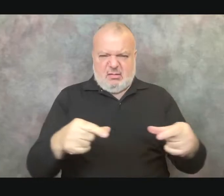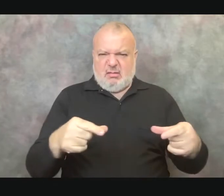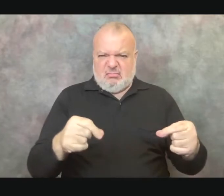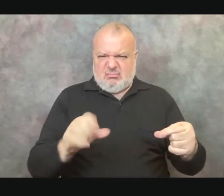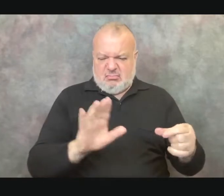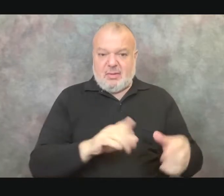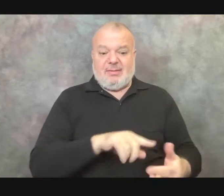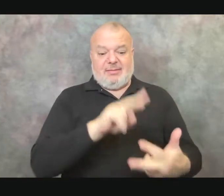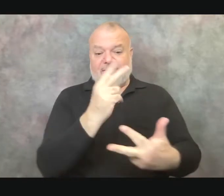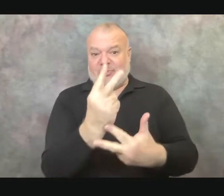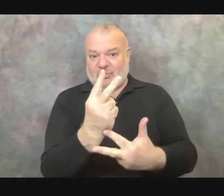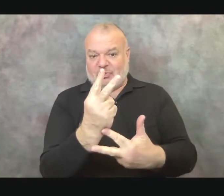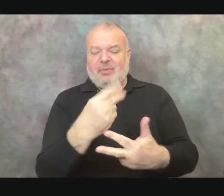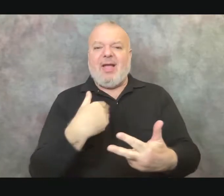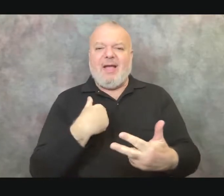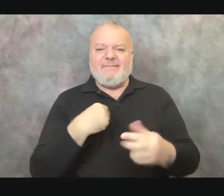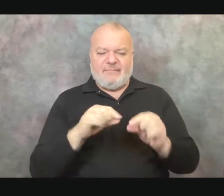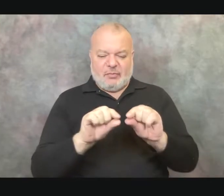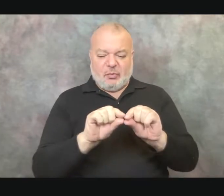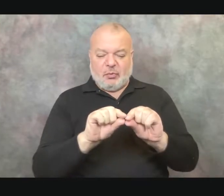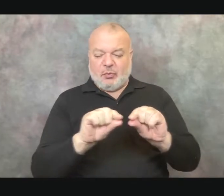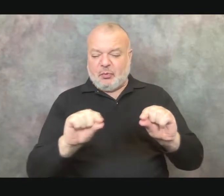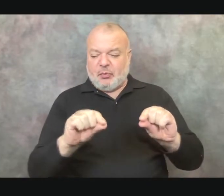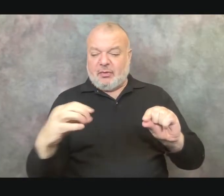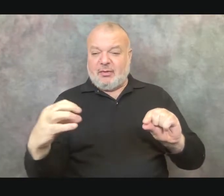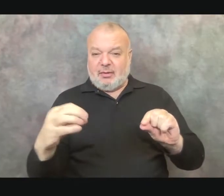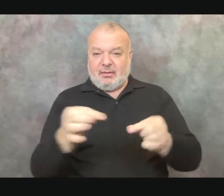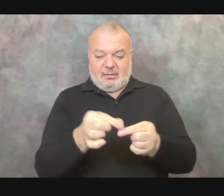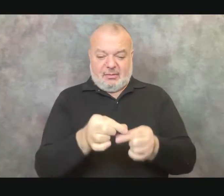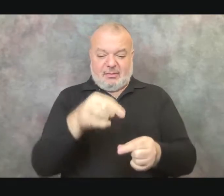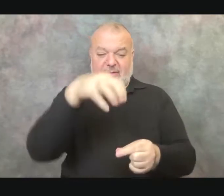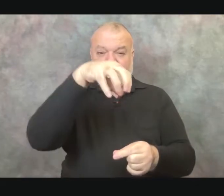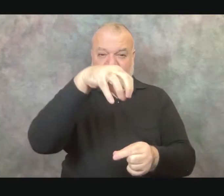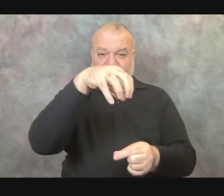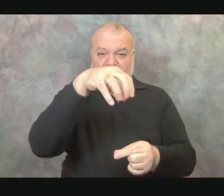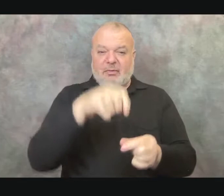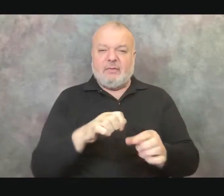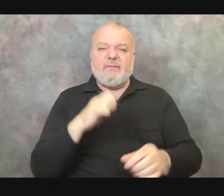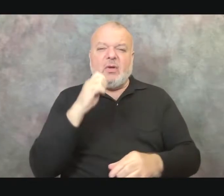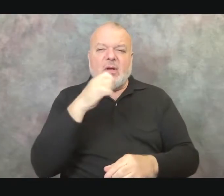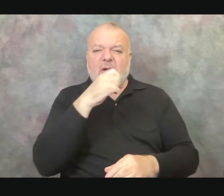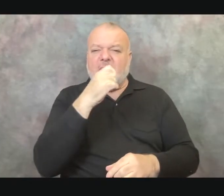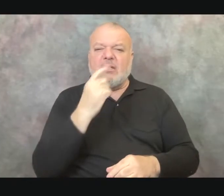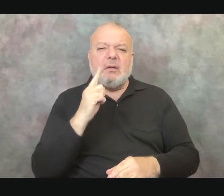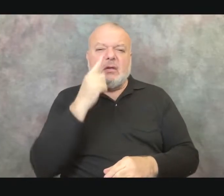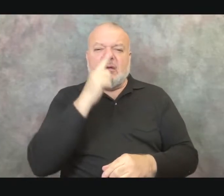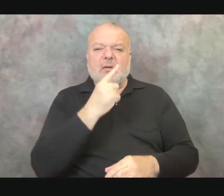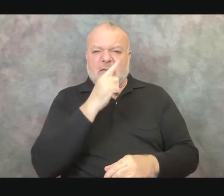Squeeze the sides of the tube to get as much liquid out of the swab, and then remove the swab.